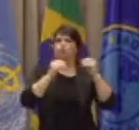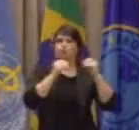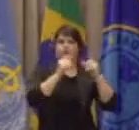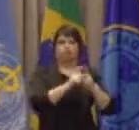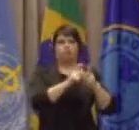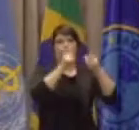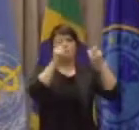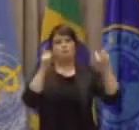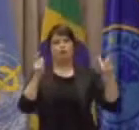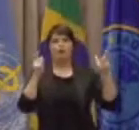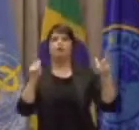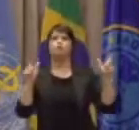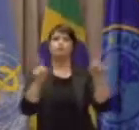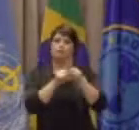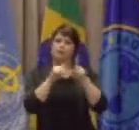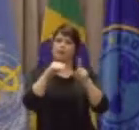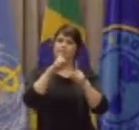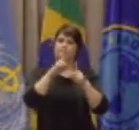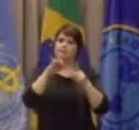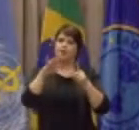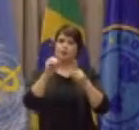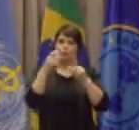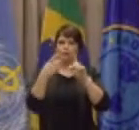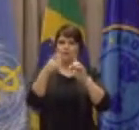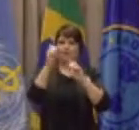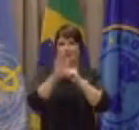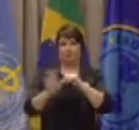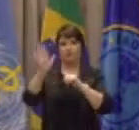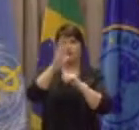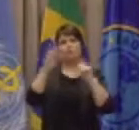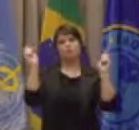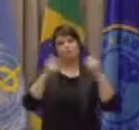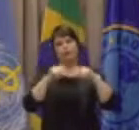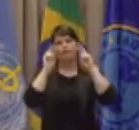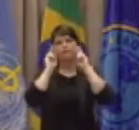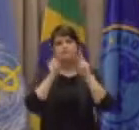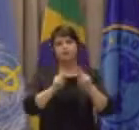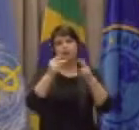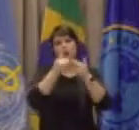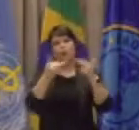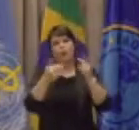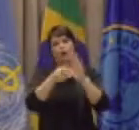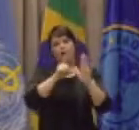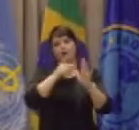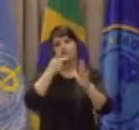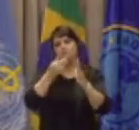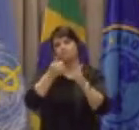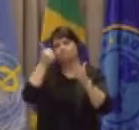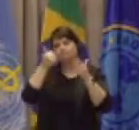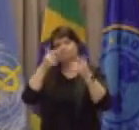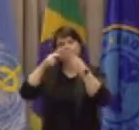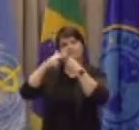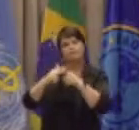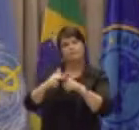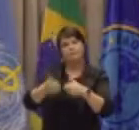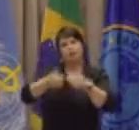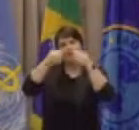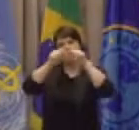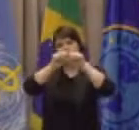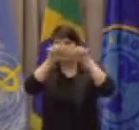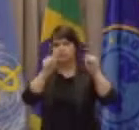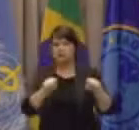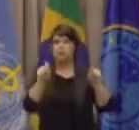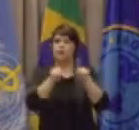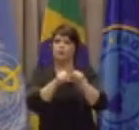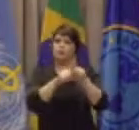improvement opportunity in the micro and micro level. We can see things that we could improve